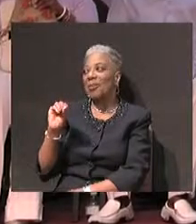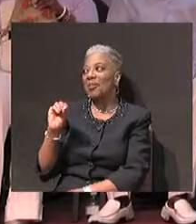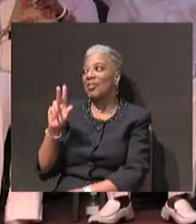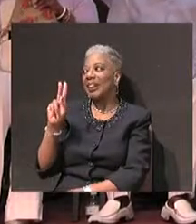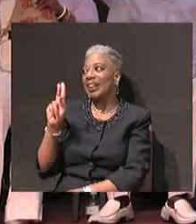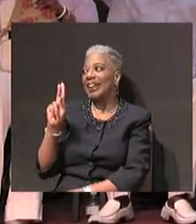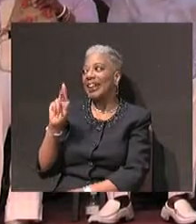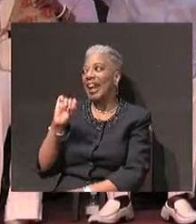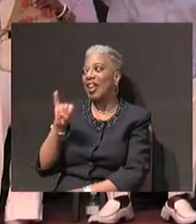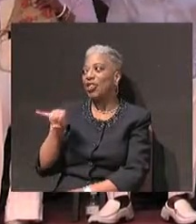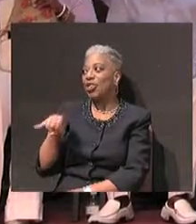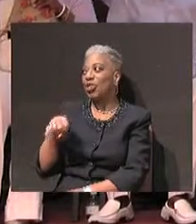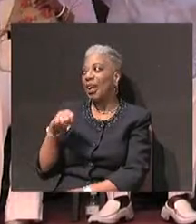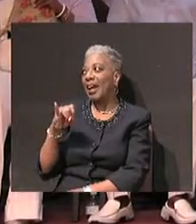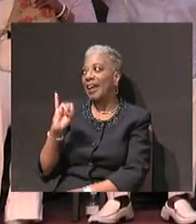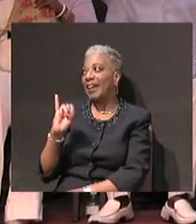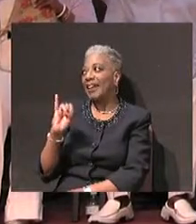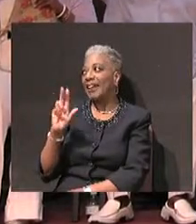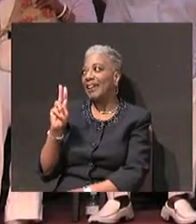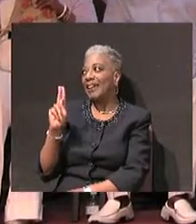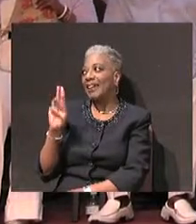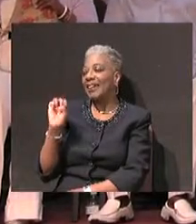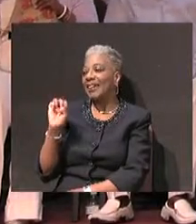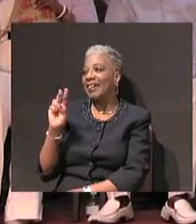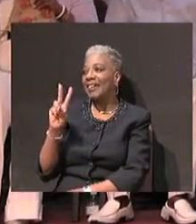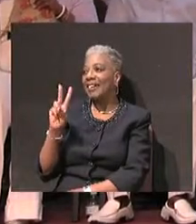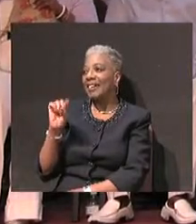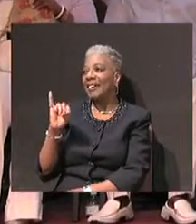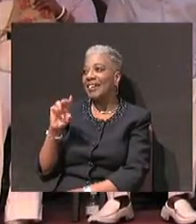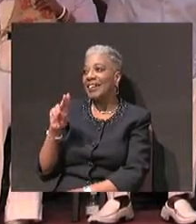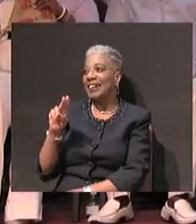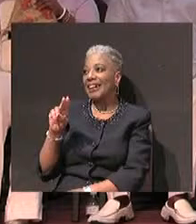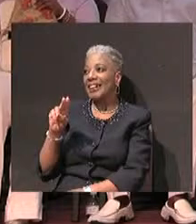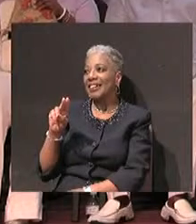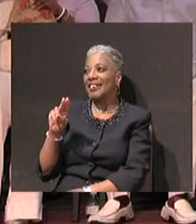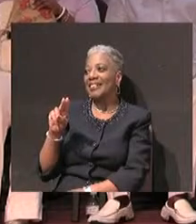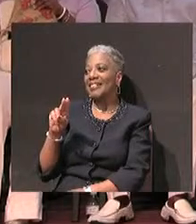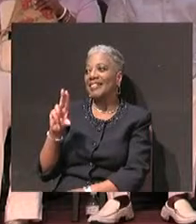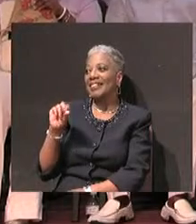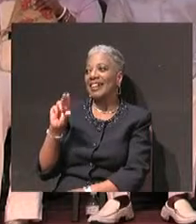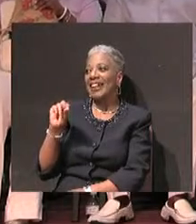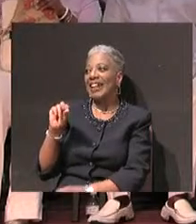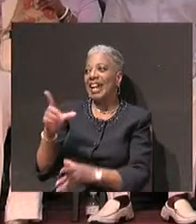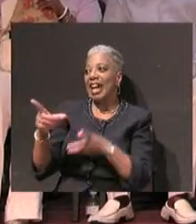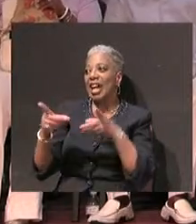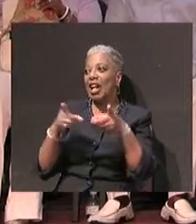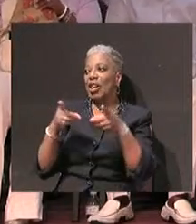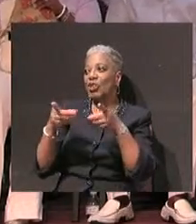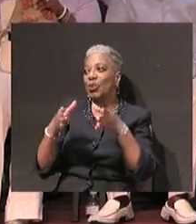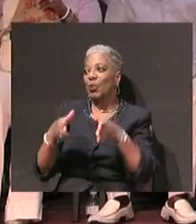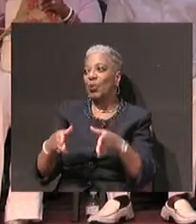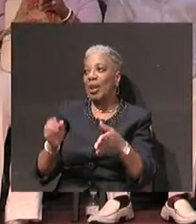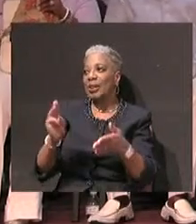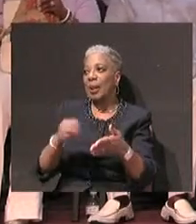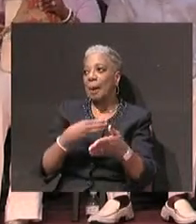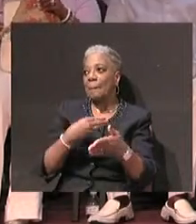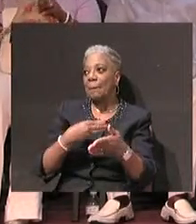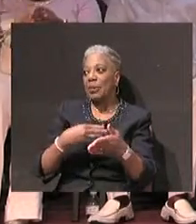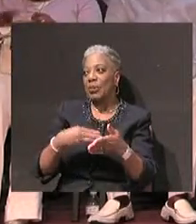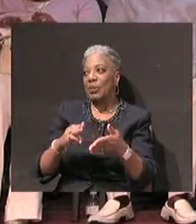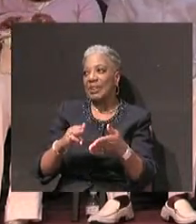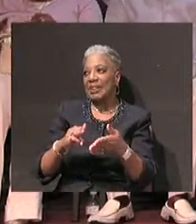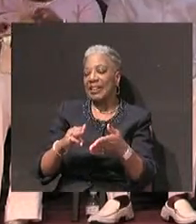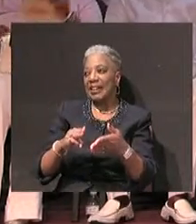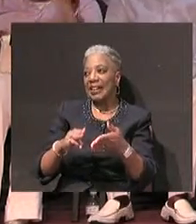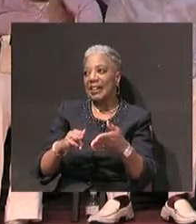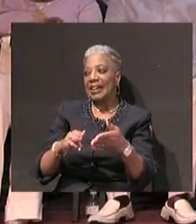and help us, assist us in parking. Thank all of you, all the volunteers, right? Amen. Good